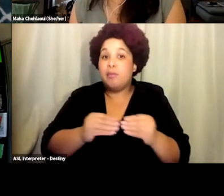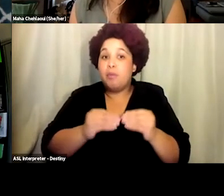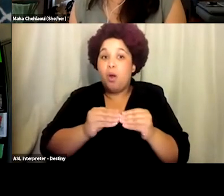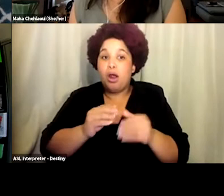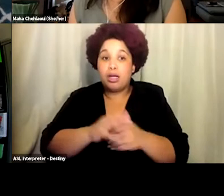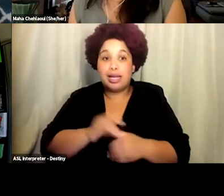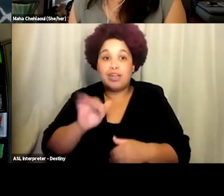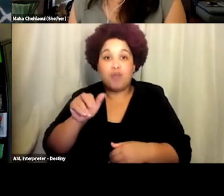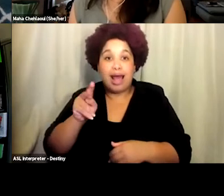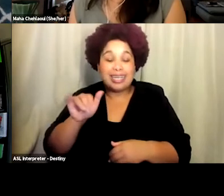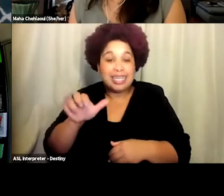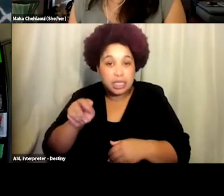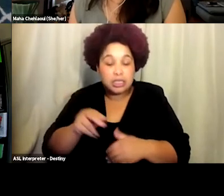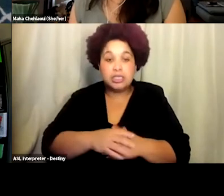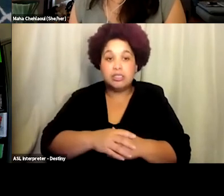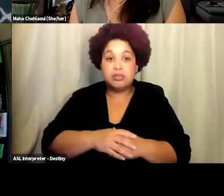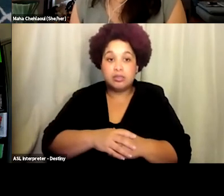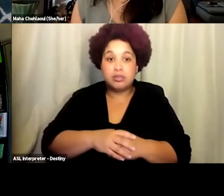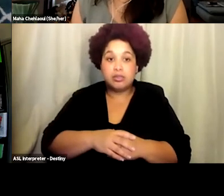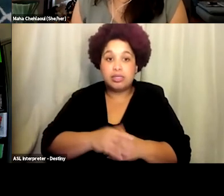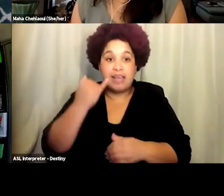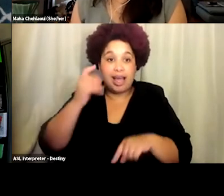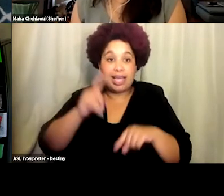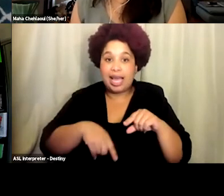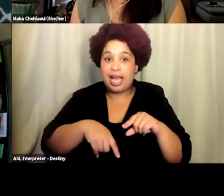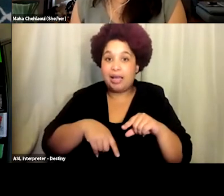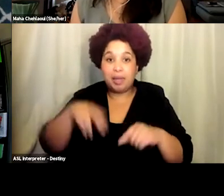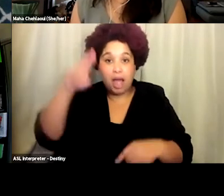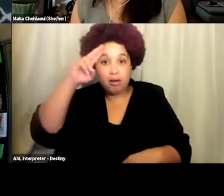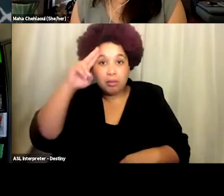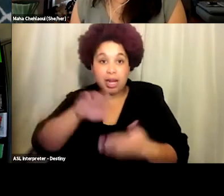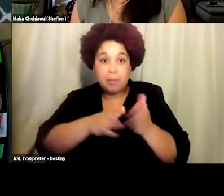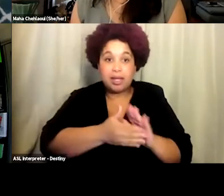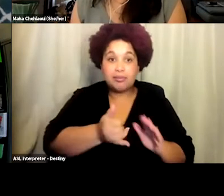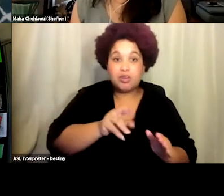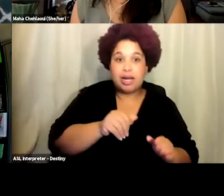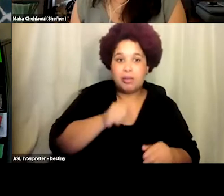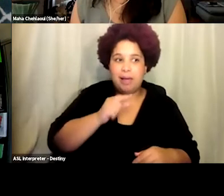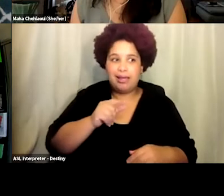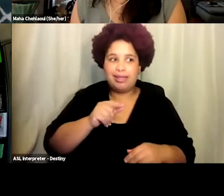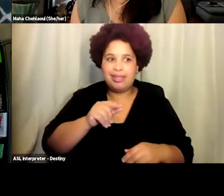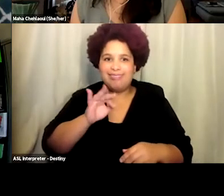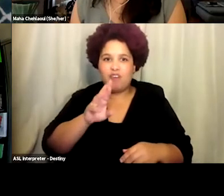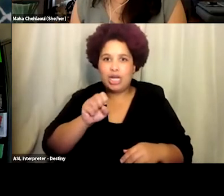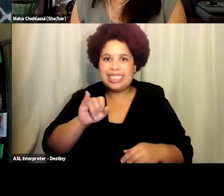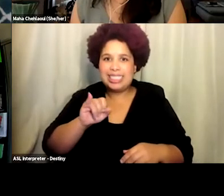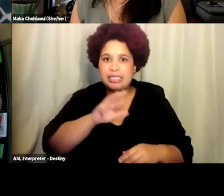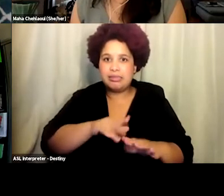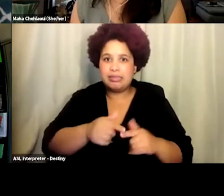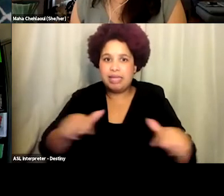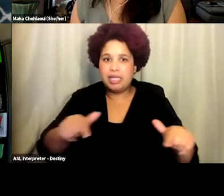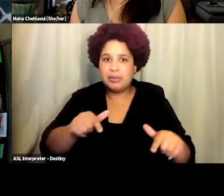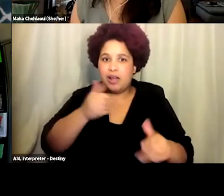I'm Iranian, so if I can't play Arabs, can I play Iranians? No, my Farsi is not that good. The second I open my mouth, you can